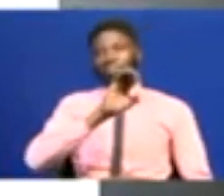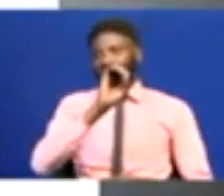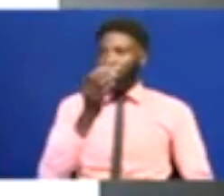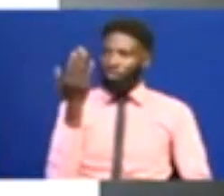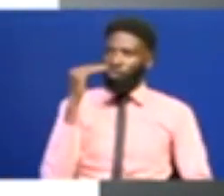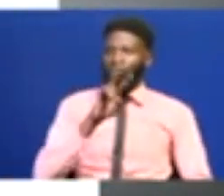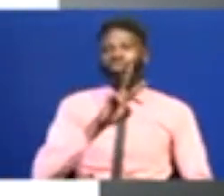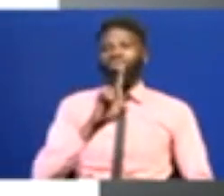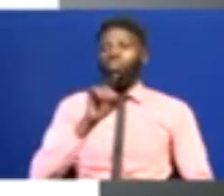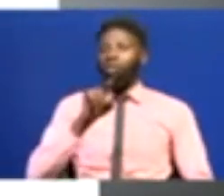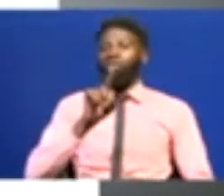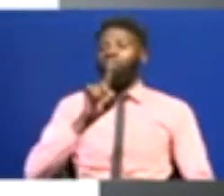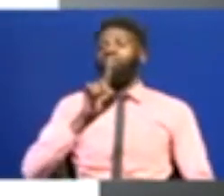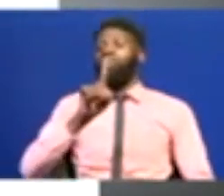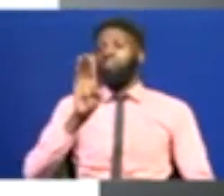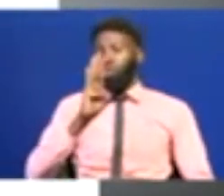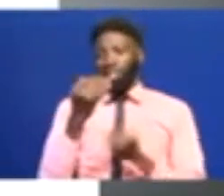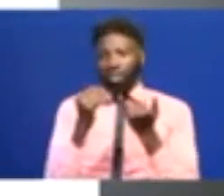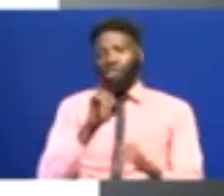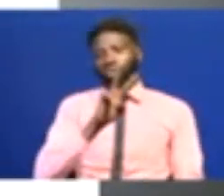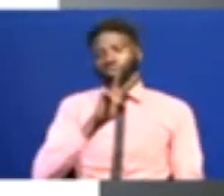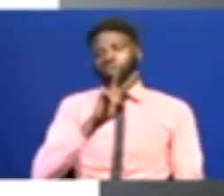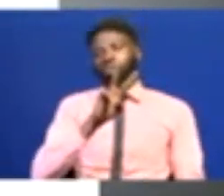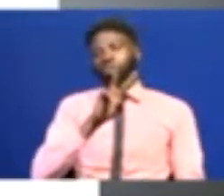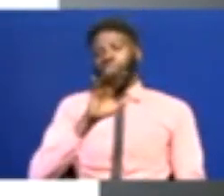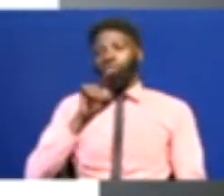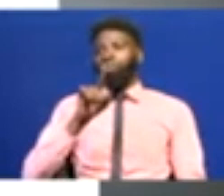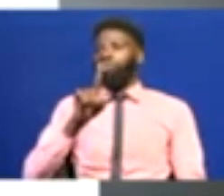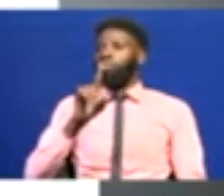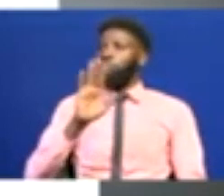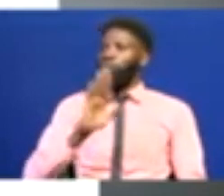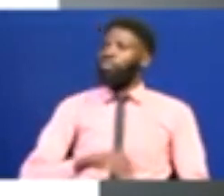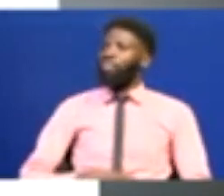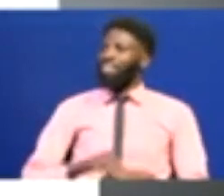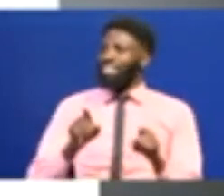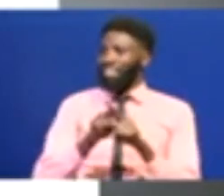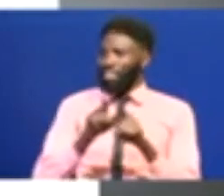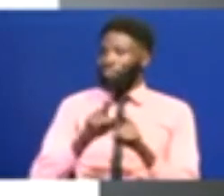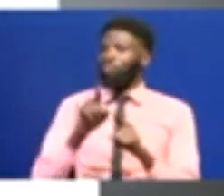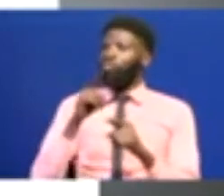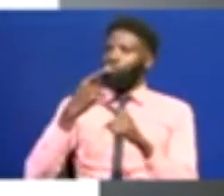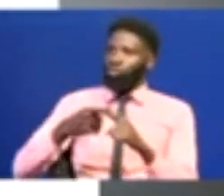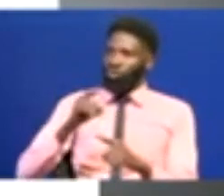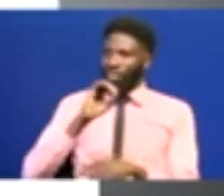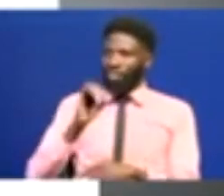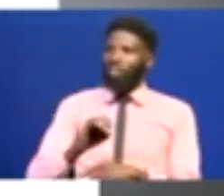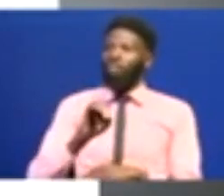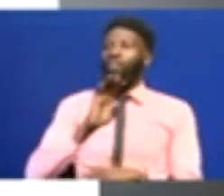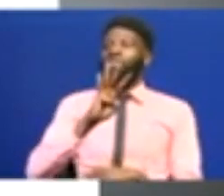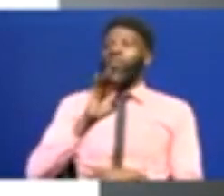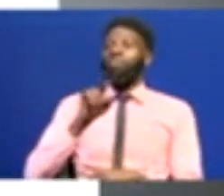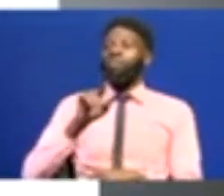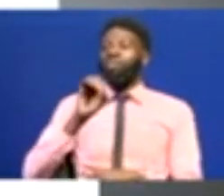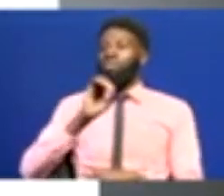shillings to 21.5 billion shillings. Total non-interest income grew by 4.0% from